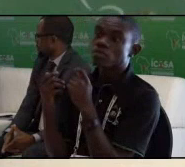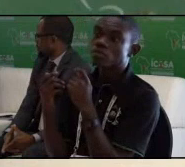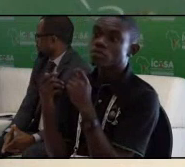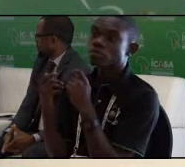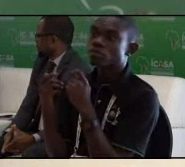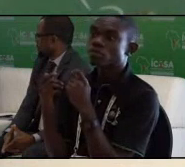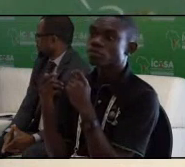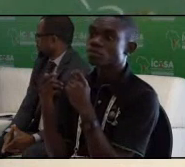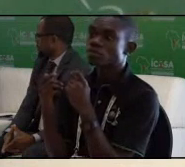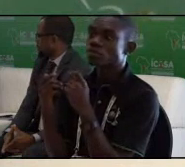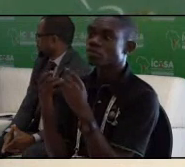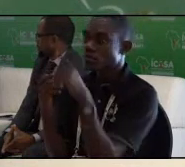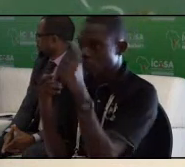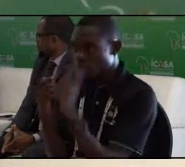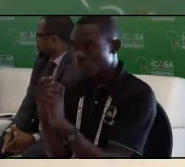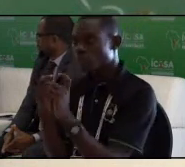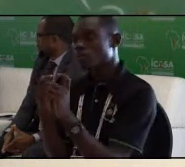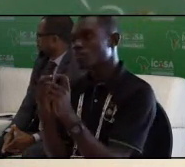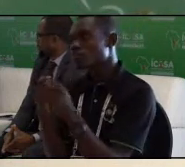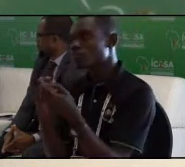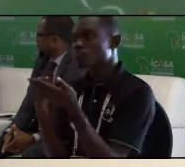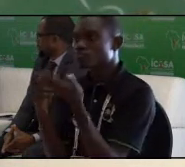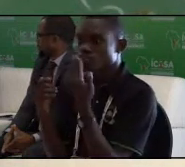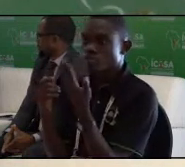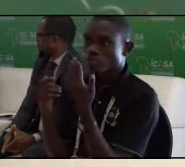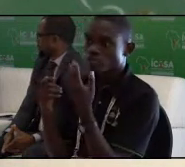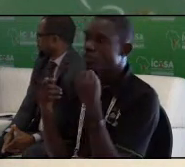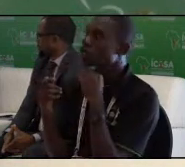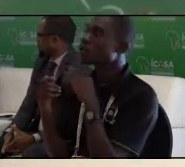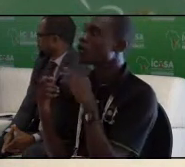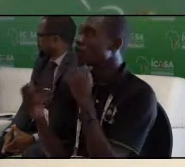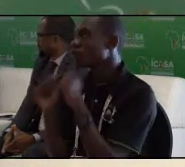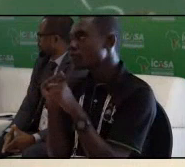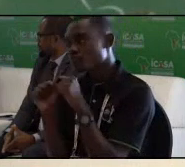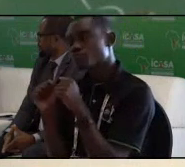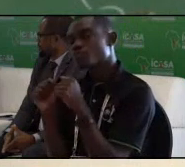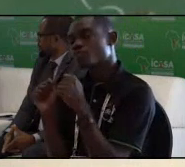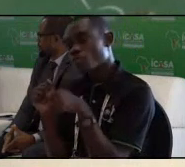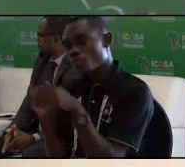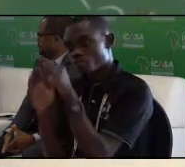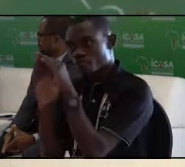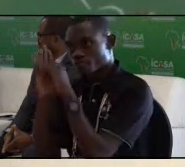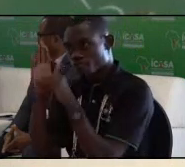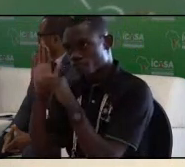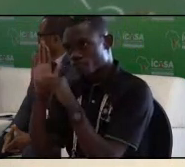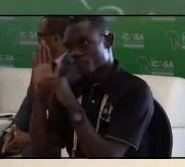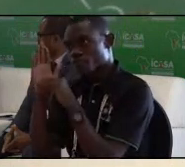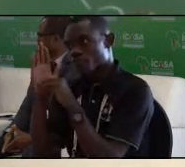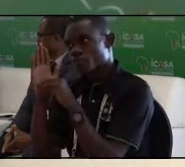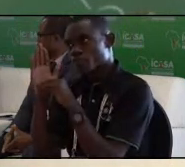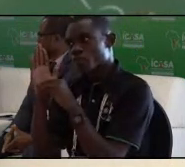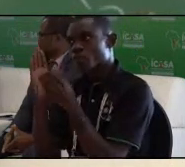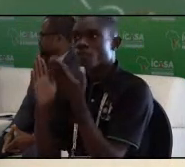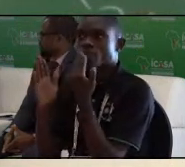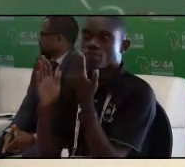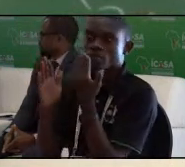Geoffrey has said, the question around, can we get drug shops involved? But of course, prices need to go down. If prices do not go down,